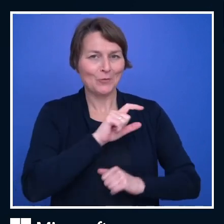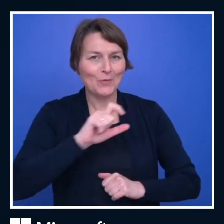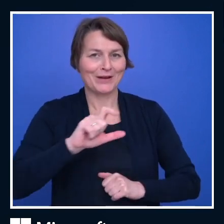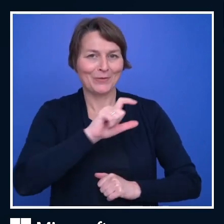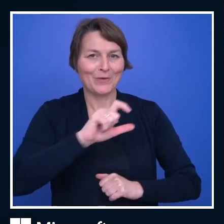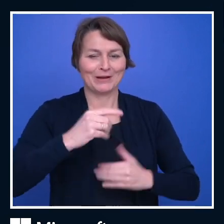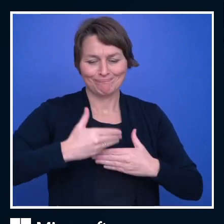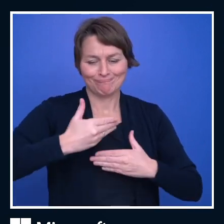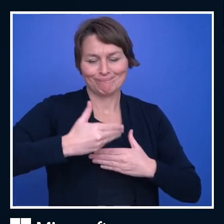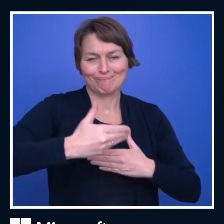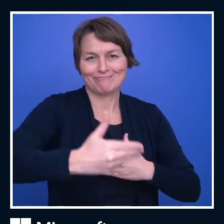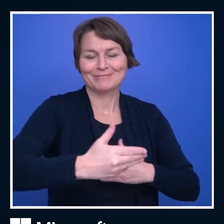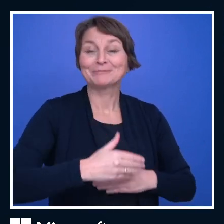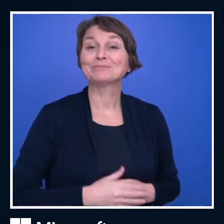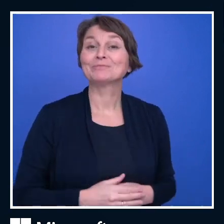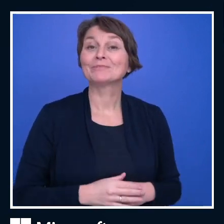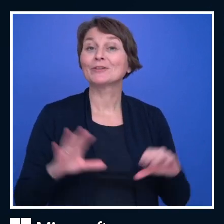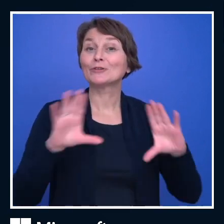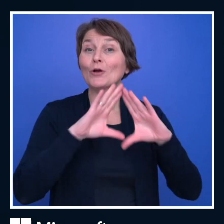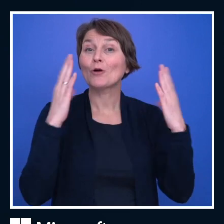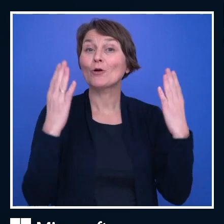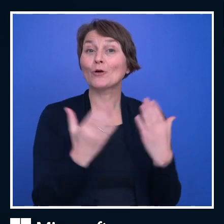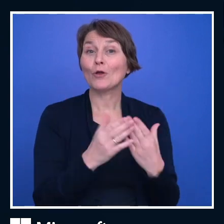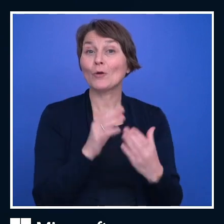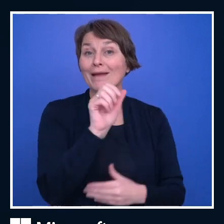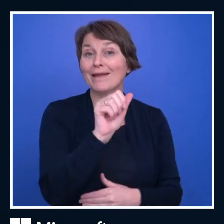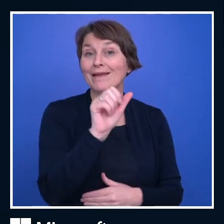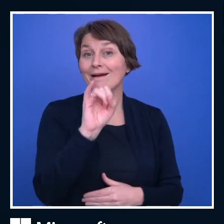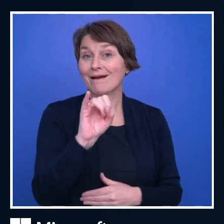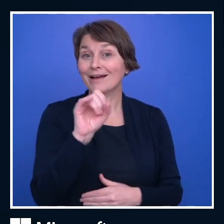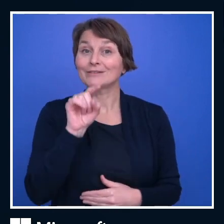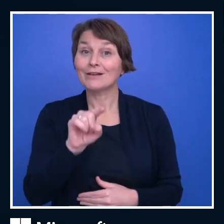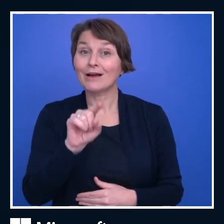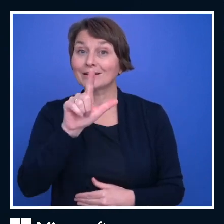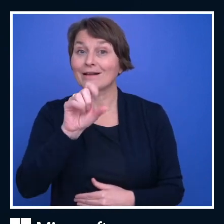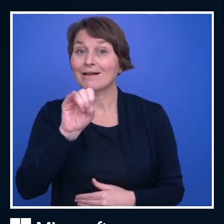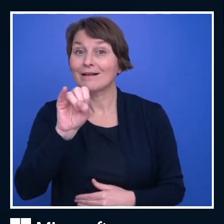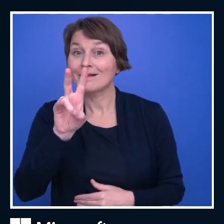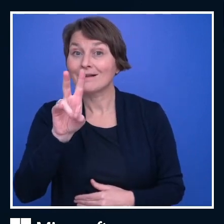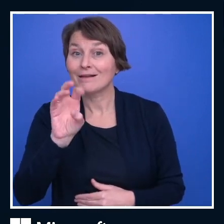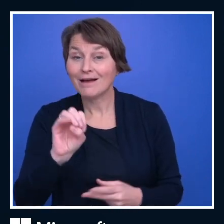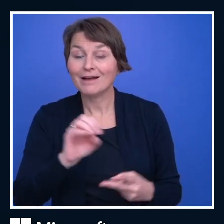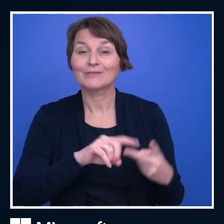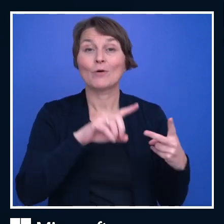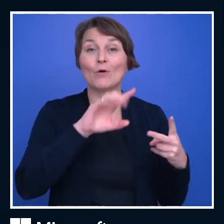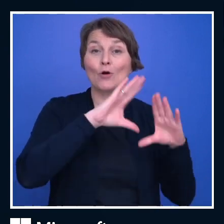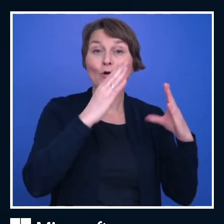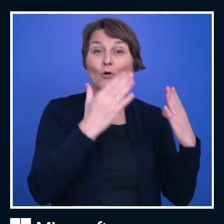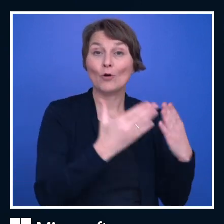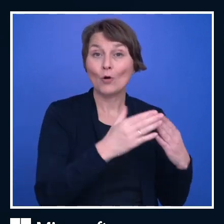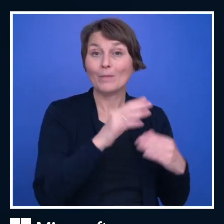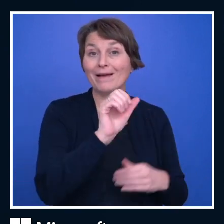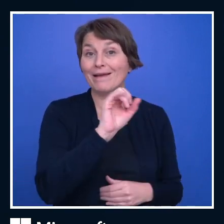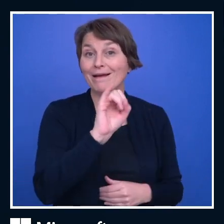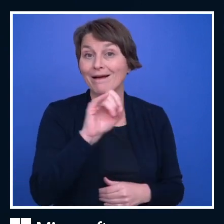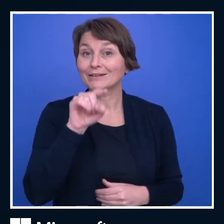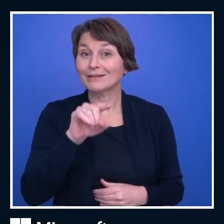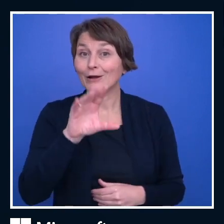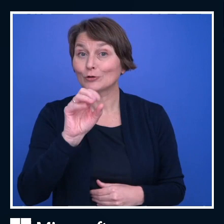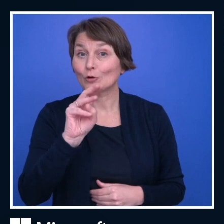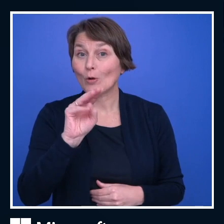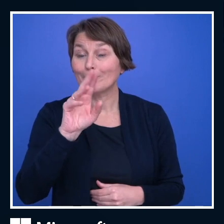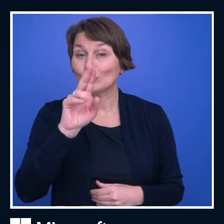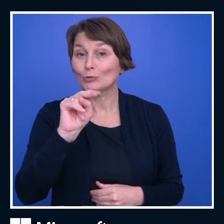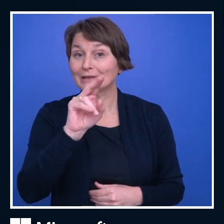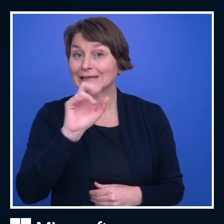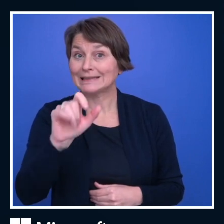visit globalai.live or globalai.community to find more information about upcoming sessions like